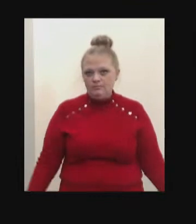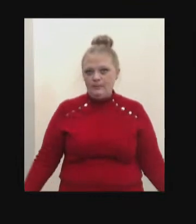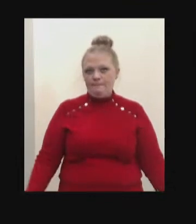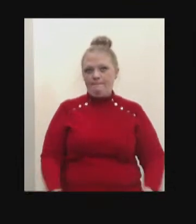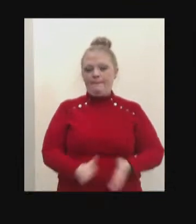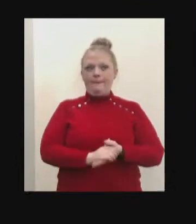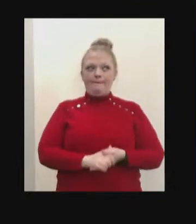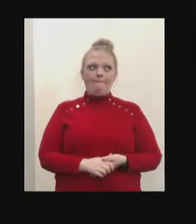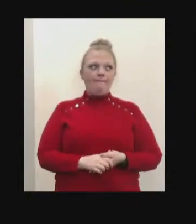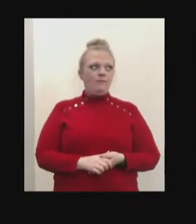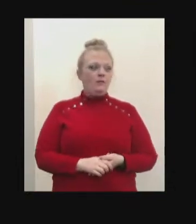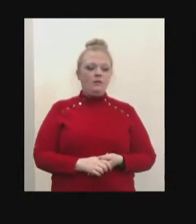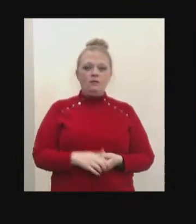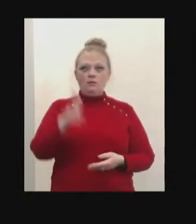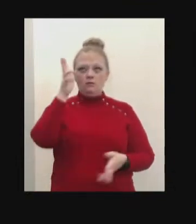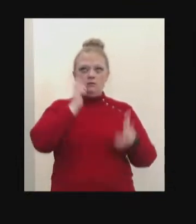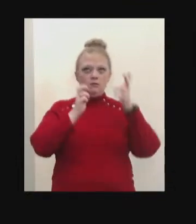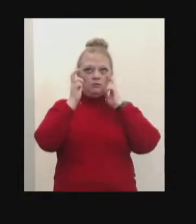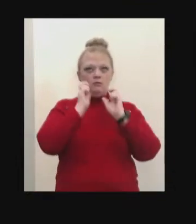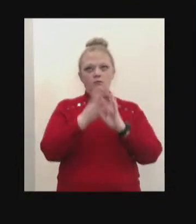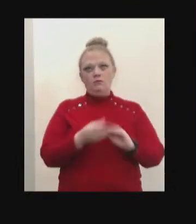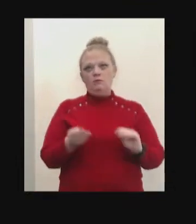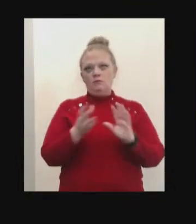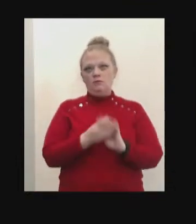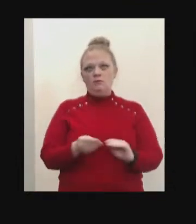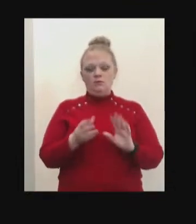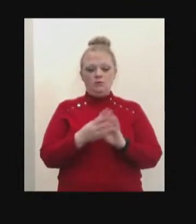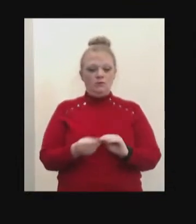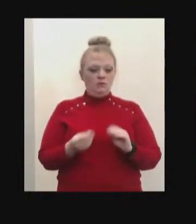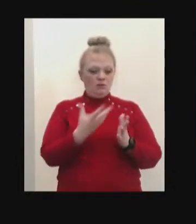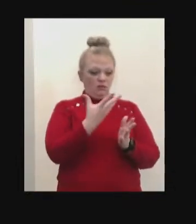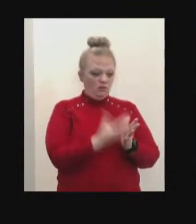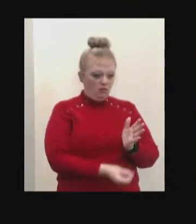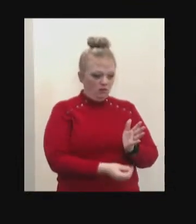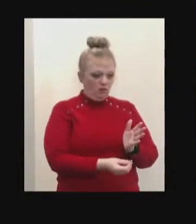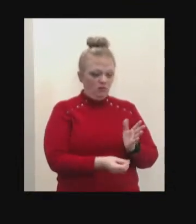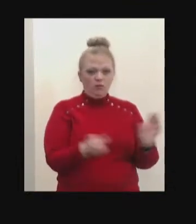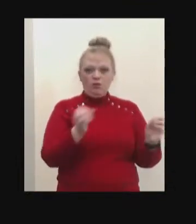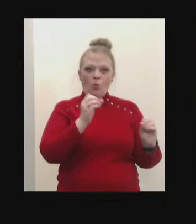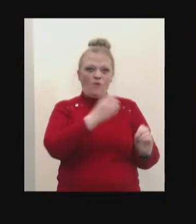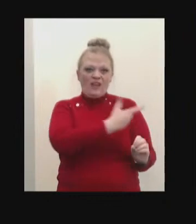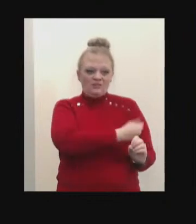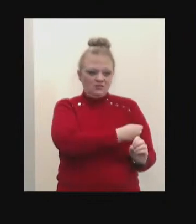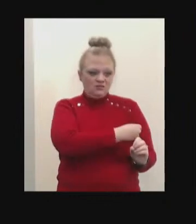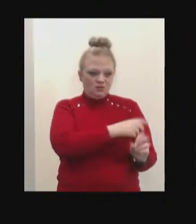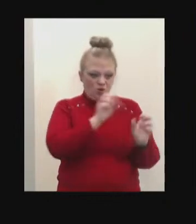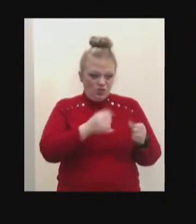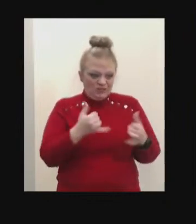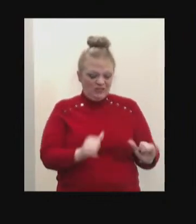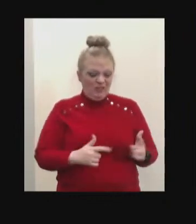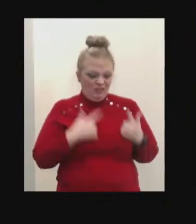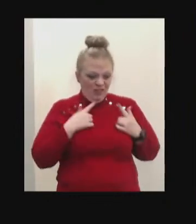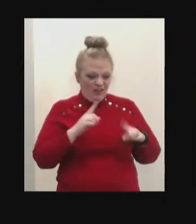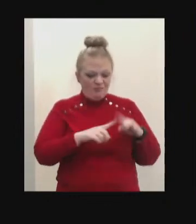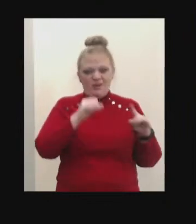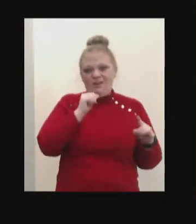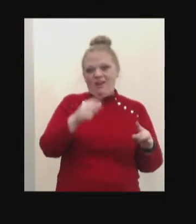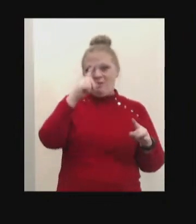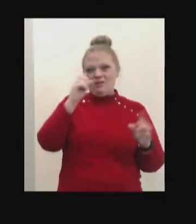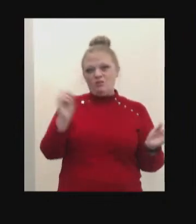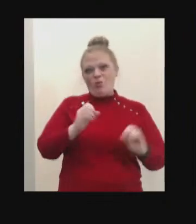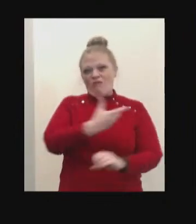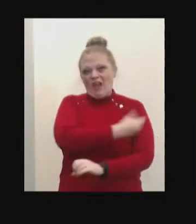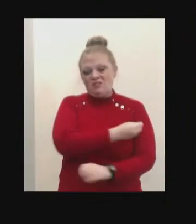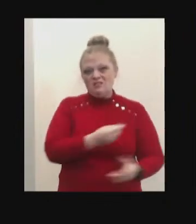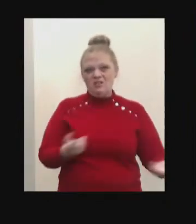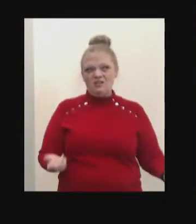too many stories lately of individuals who are passing who are not vaccinated, who should be alive today but are not because they didn't get vaccinated. And